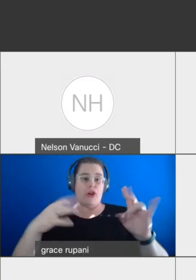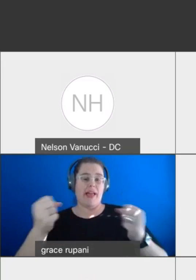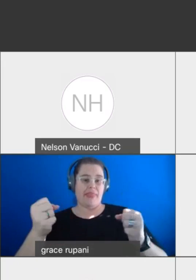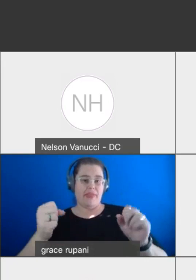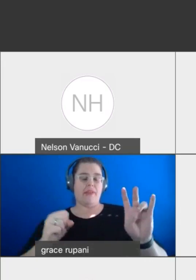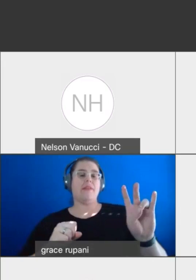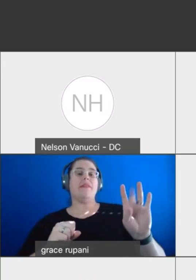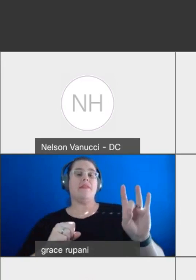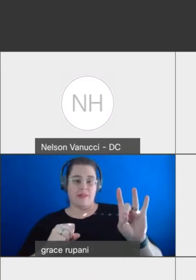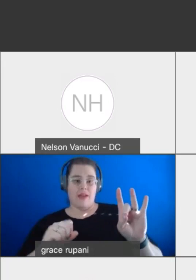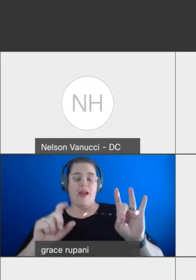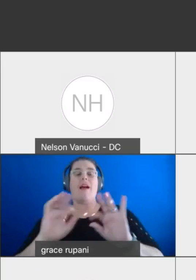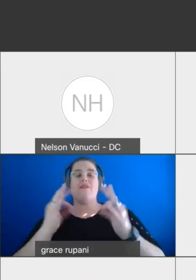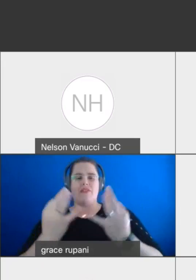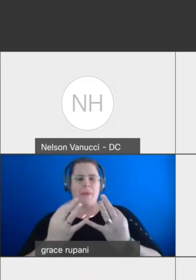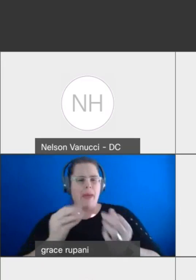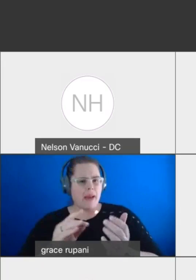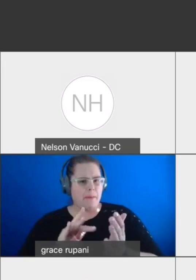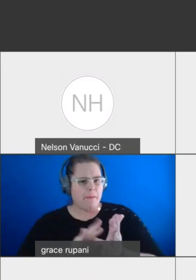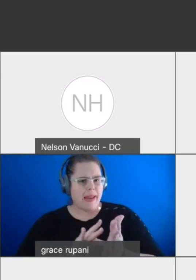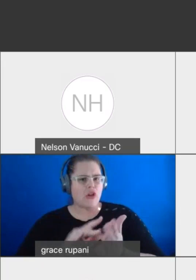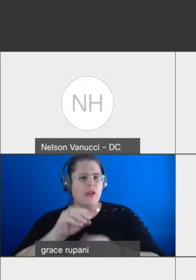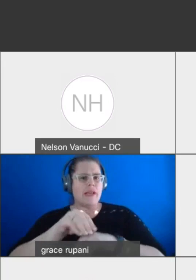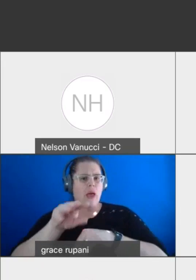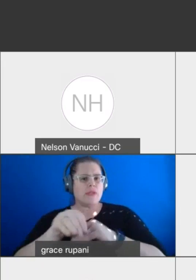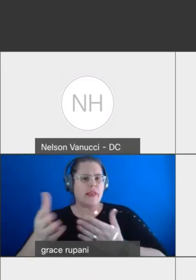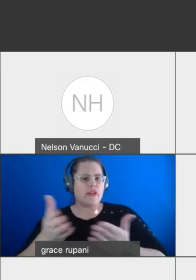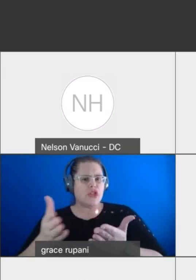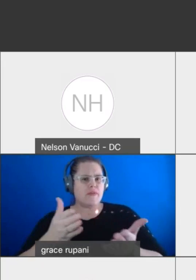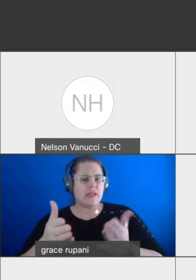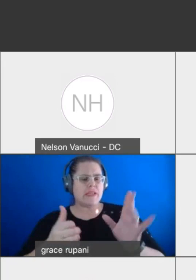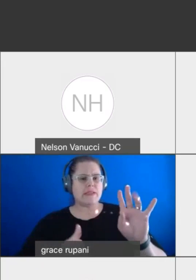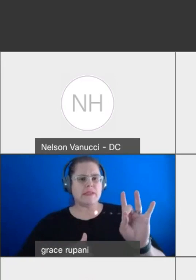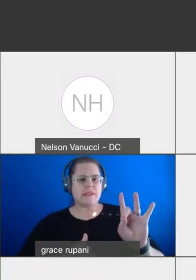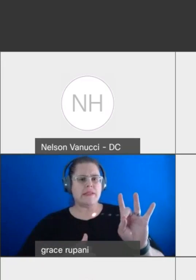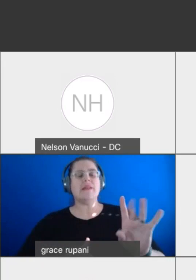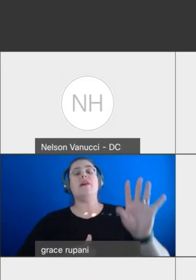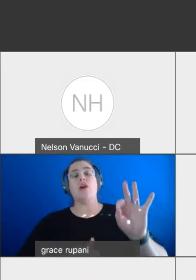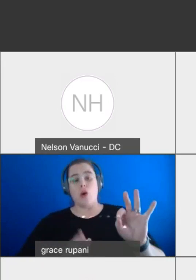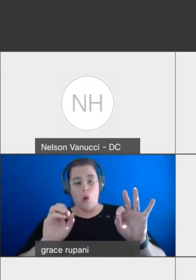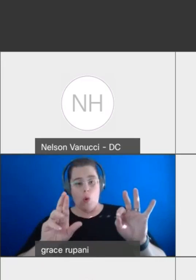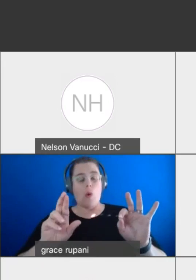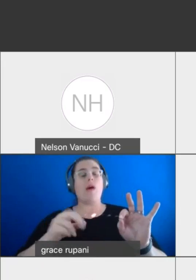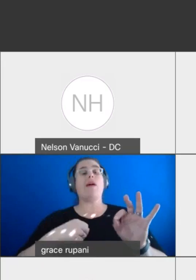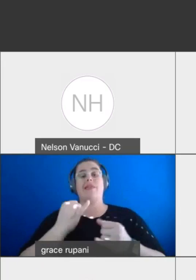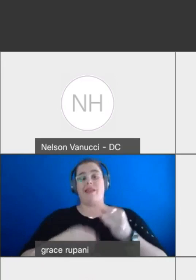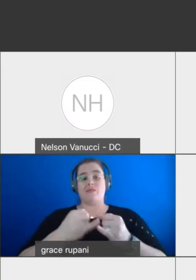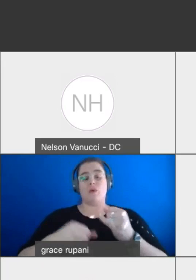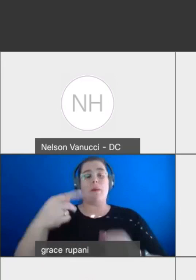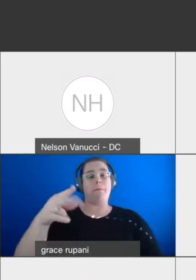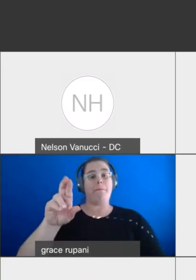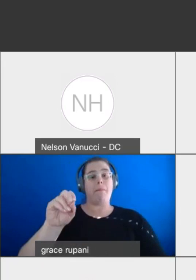Family and Medical Counseling Service, or Providence Health System. You